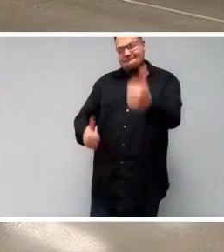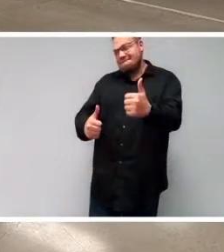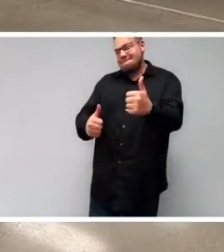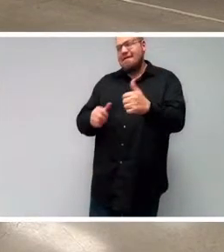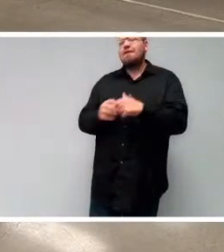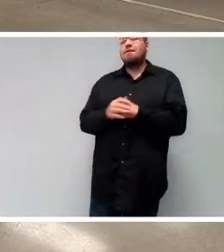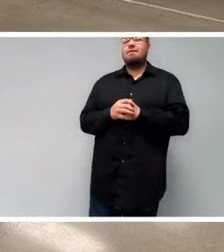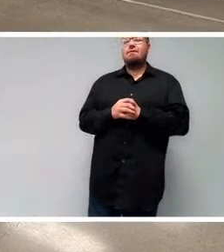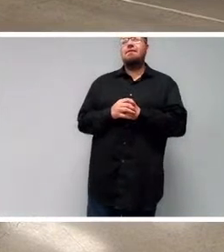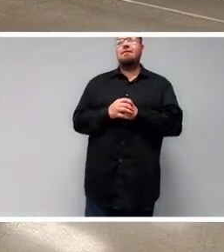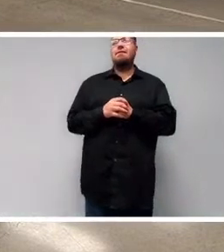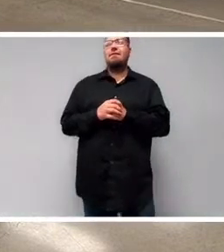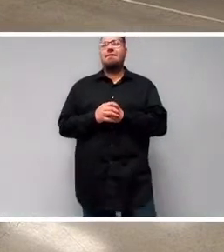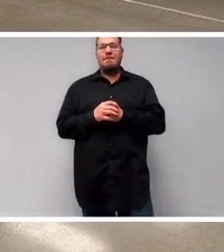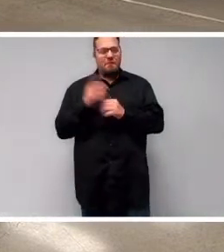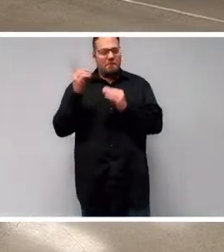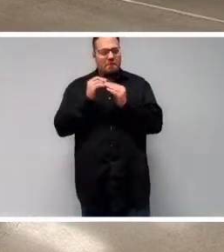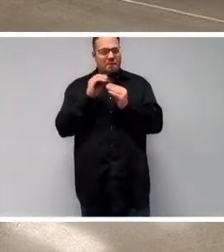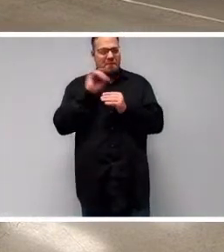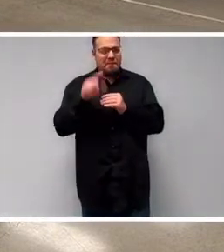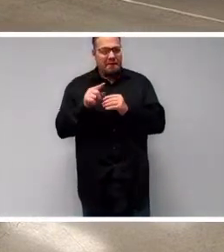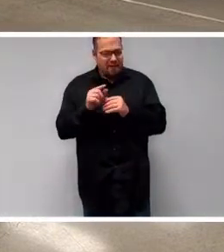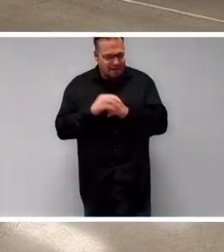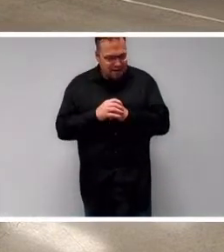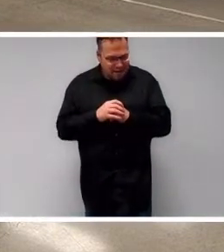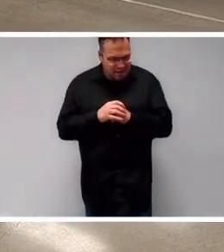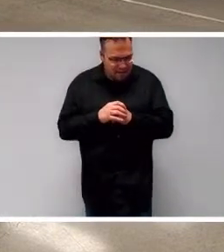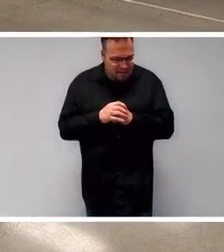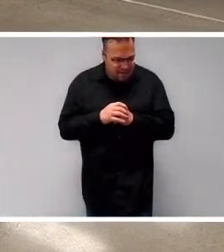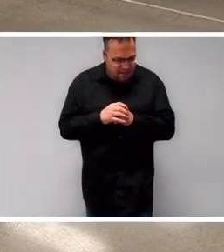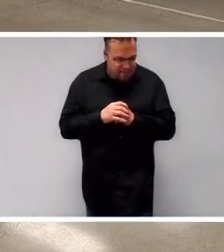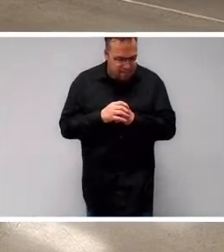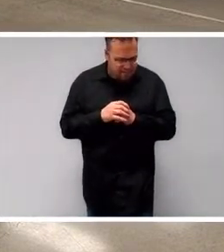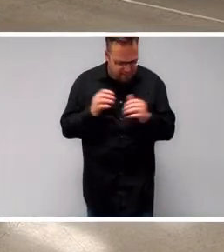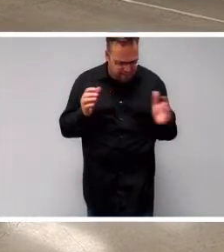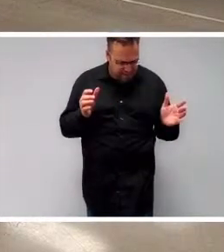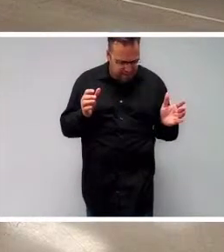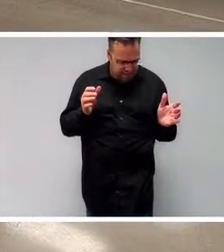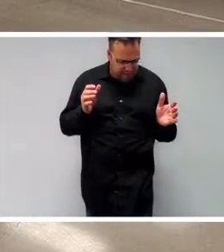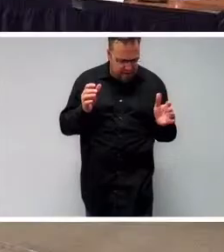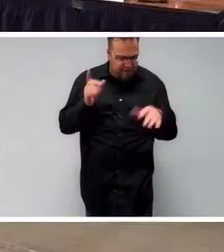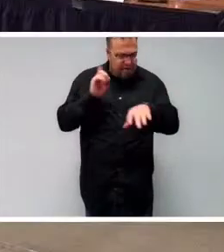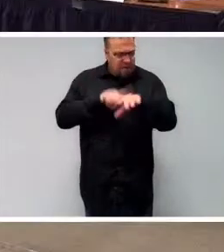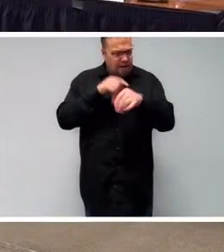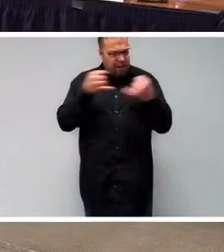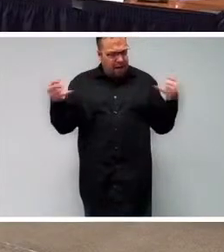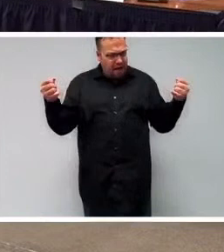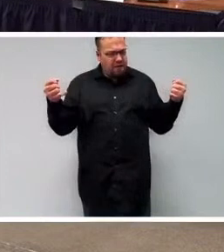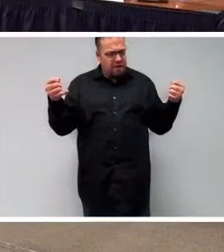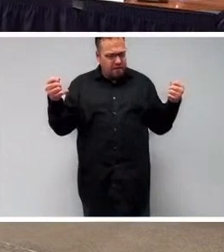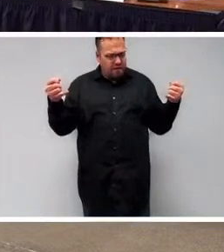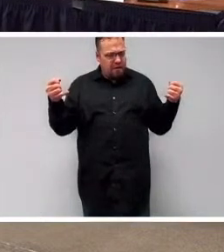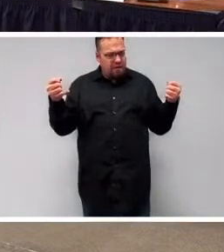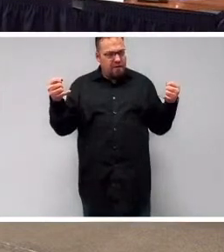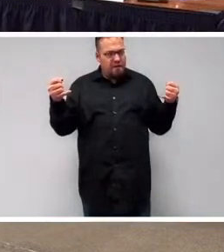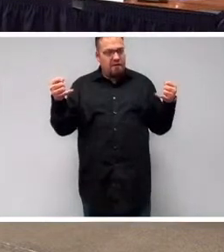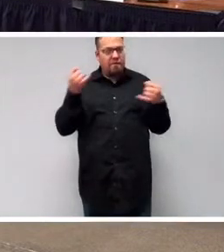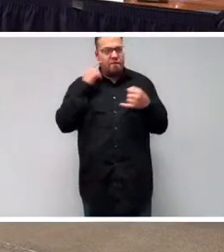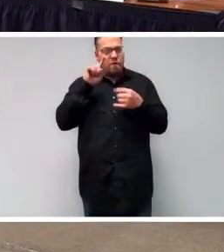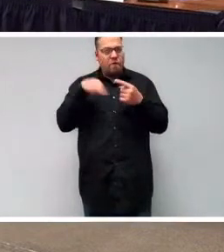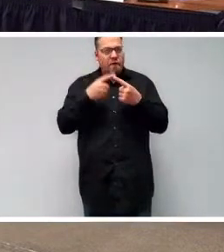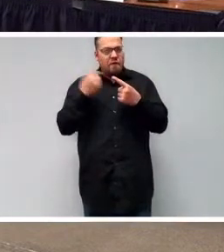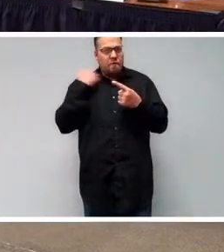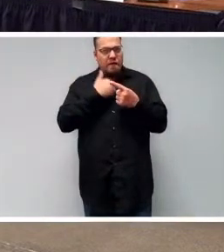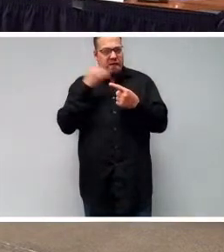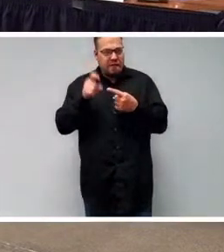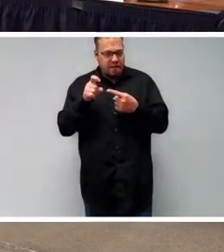All right, thank you. One more question. Yeah, it looks like Dr. Chandigarh. Is there a timeline by when we need to